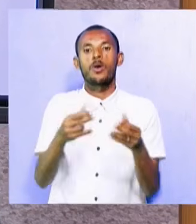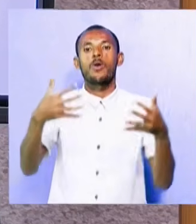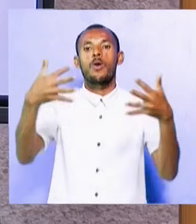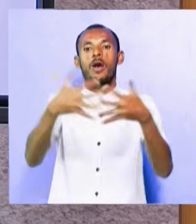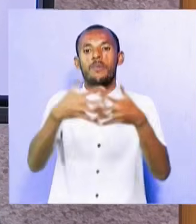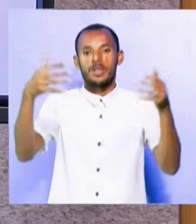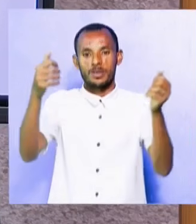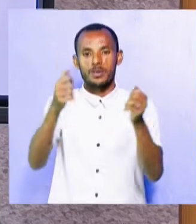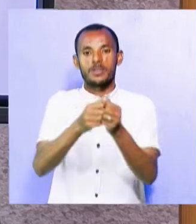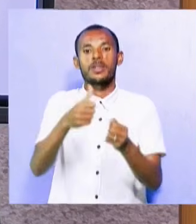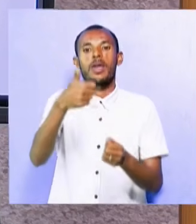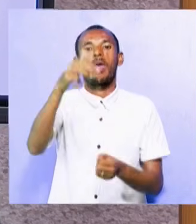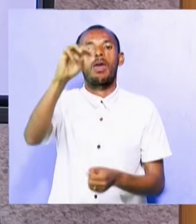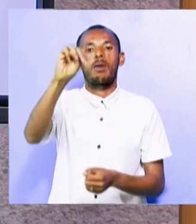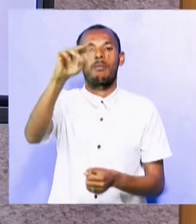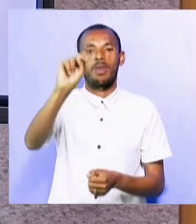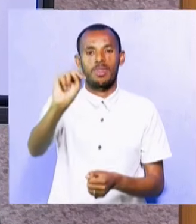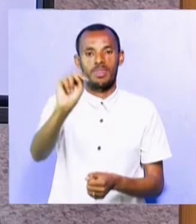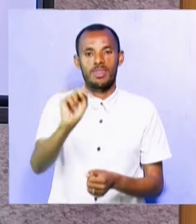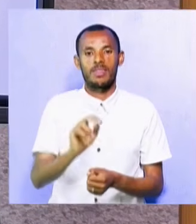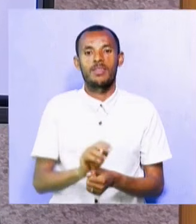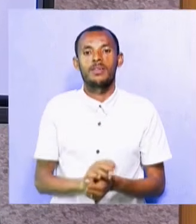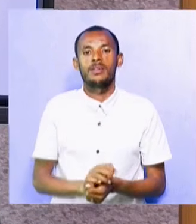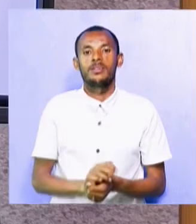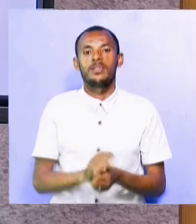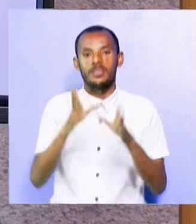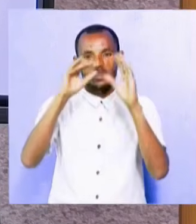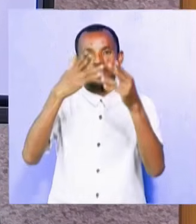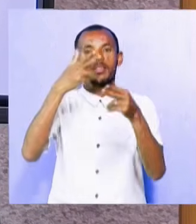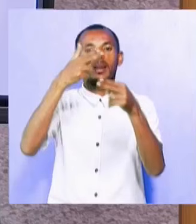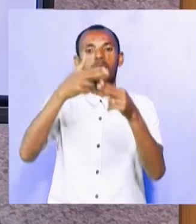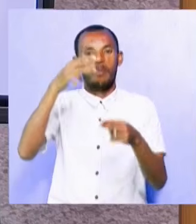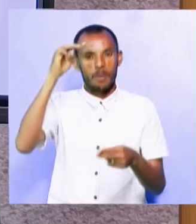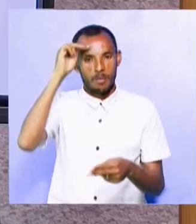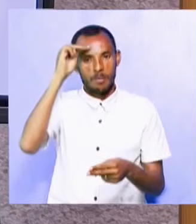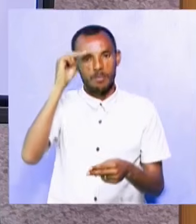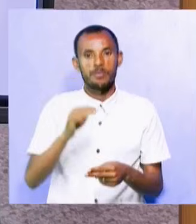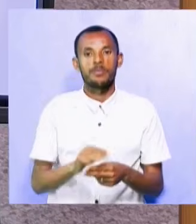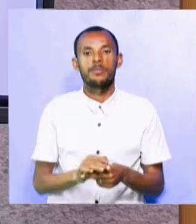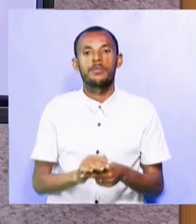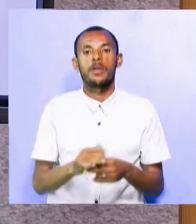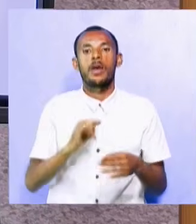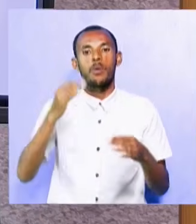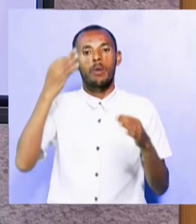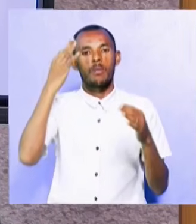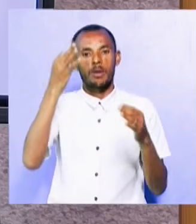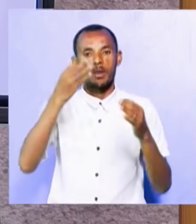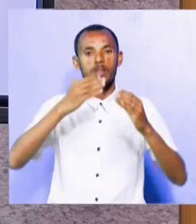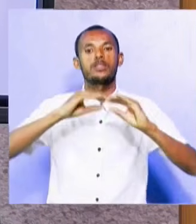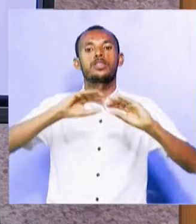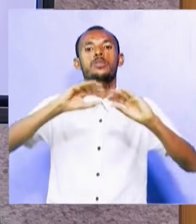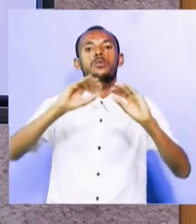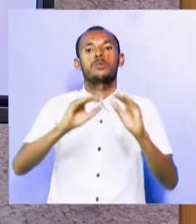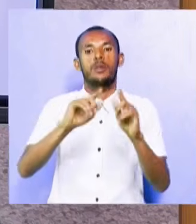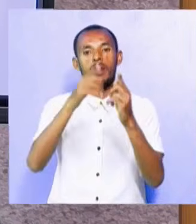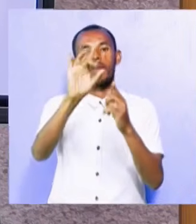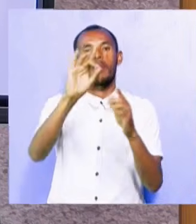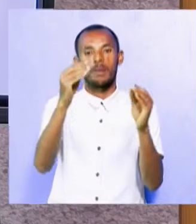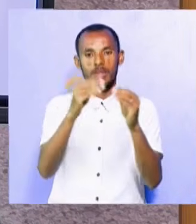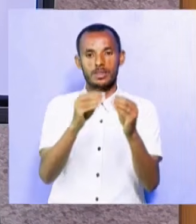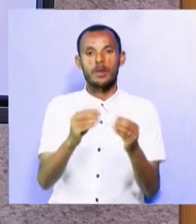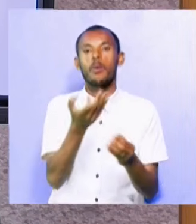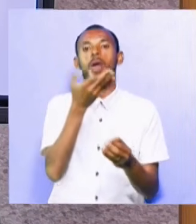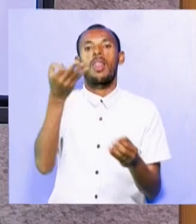in collaboration with Addis Media Network. I'm the presenter, Teacher Mamo. I will be presenting grade 8 mathematics.